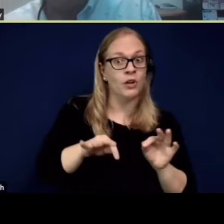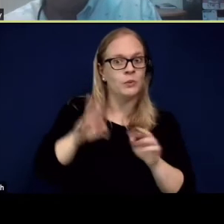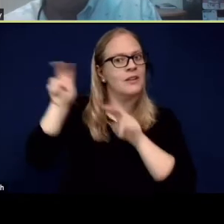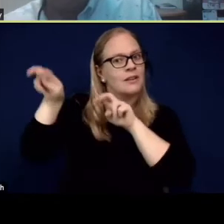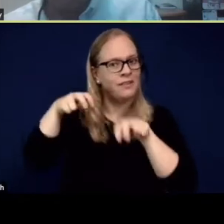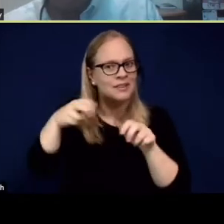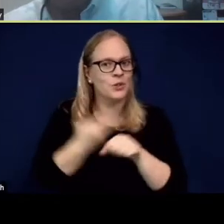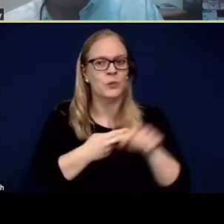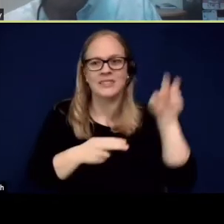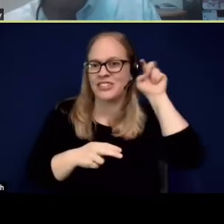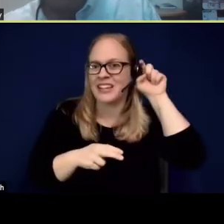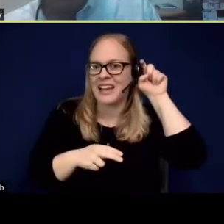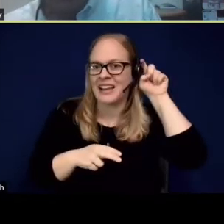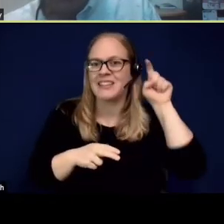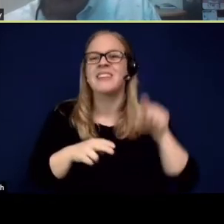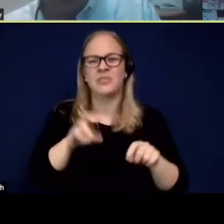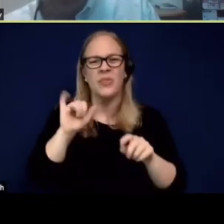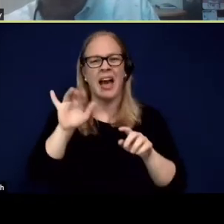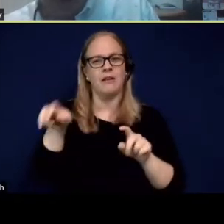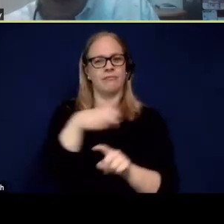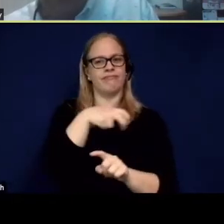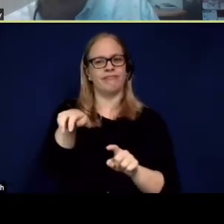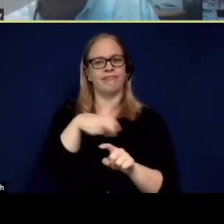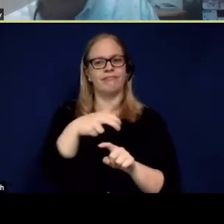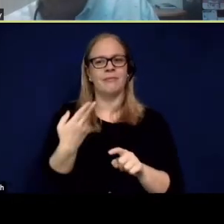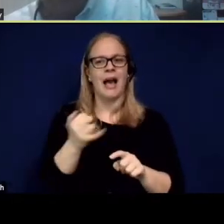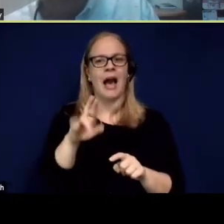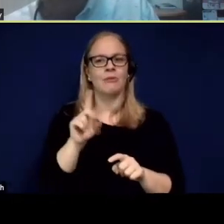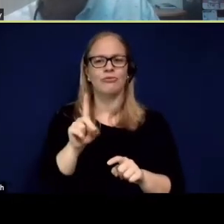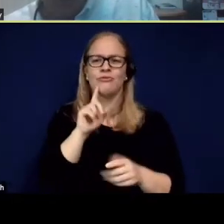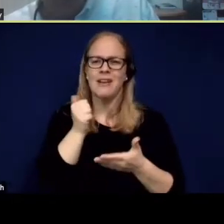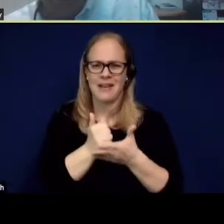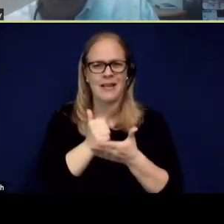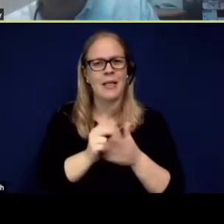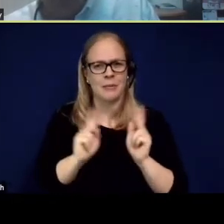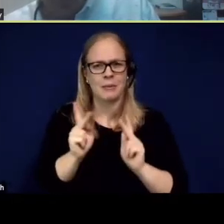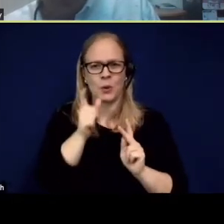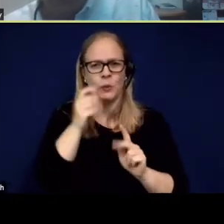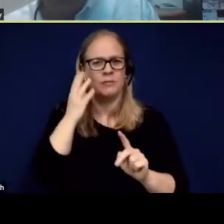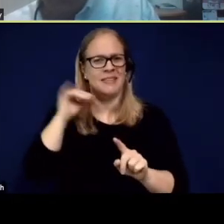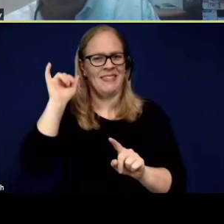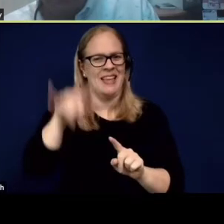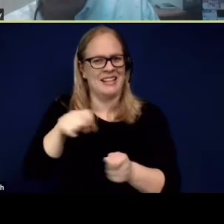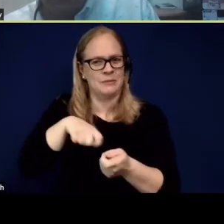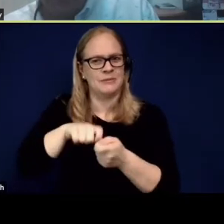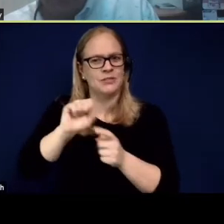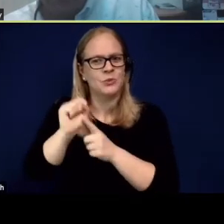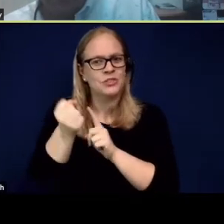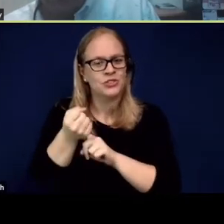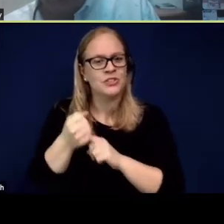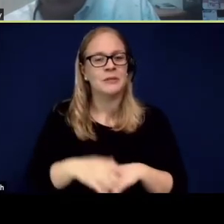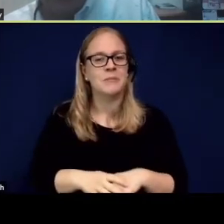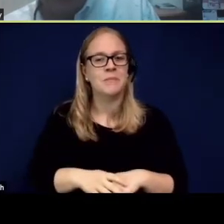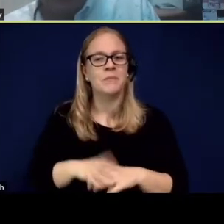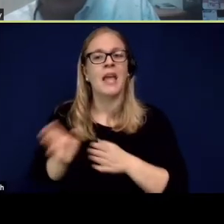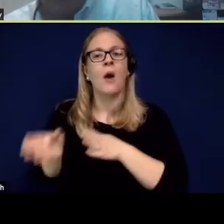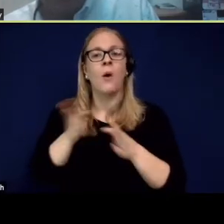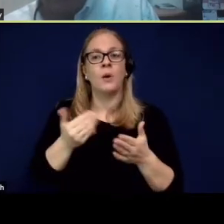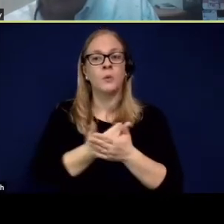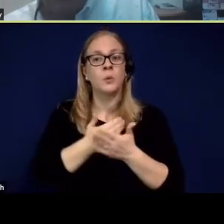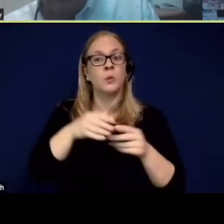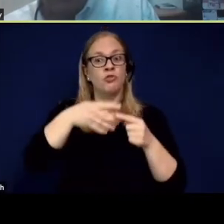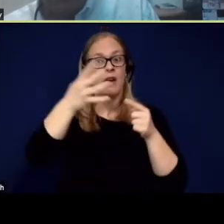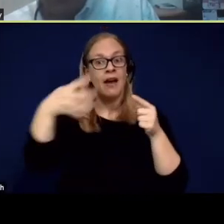lot. So this is just a little graph where you just want to get, so you can